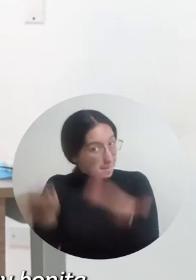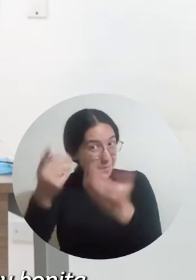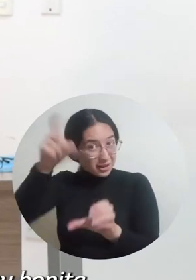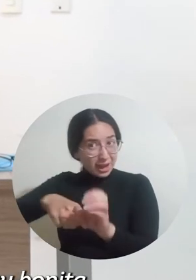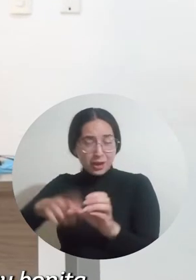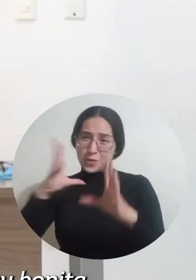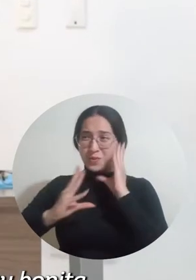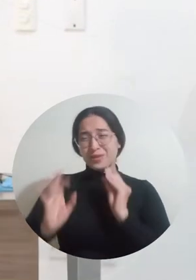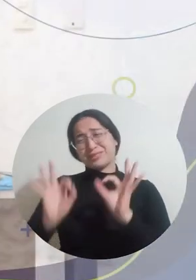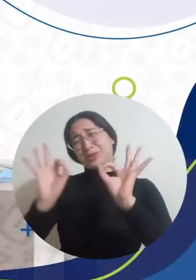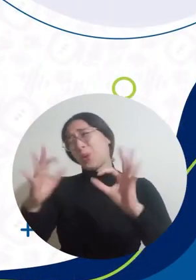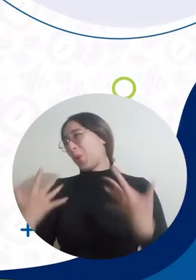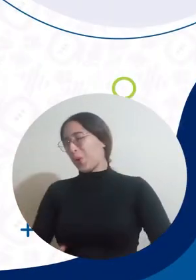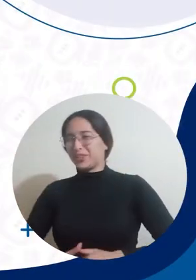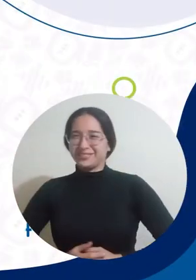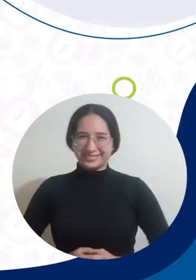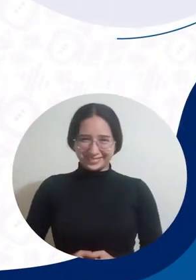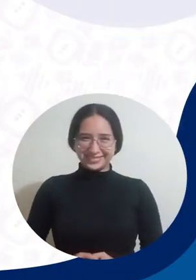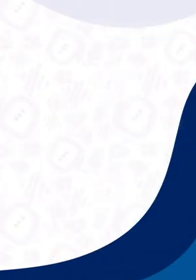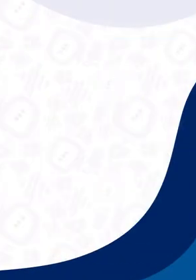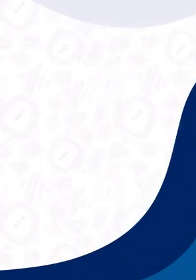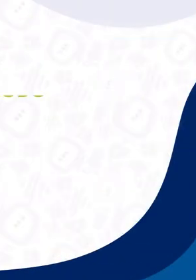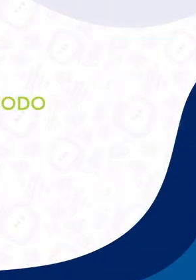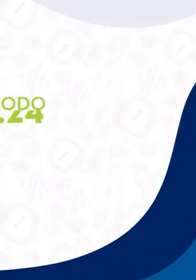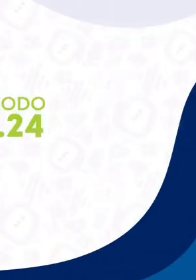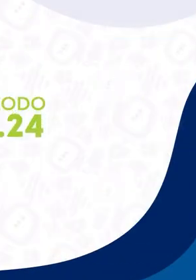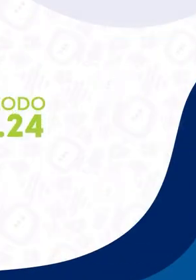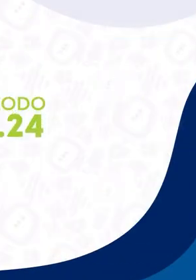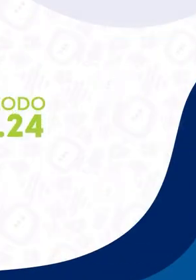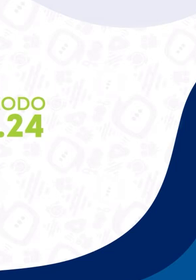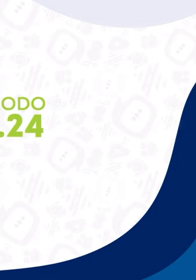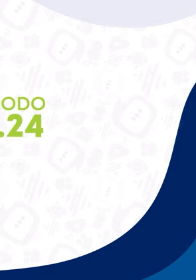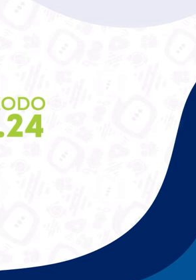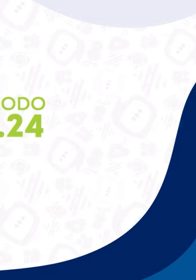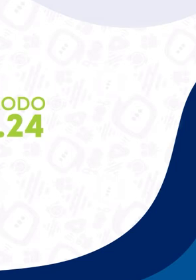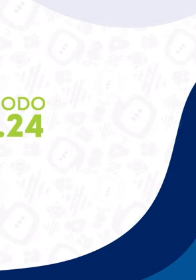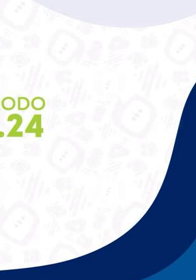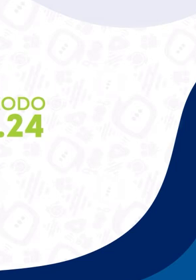nice experience. Aún más incluyente e innovadora.